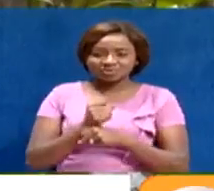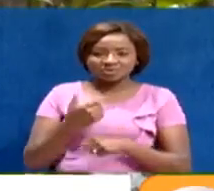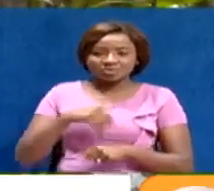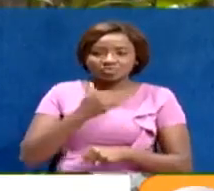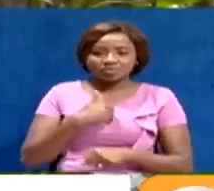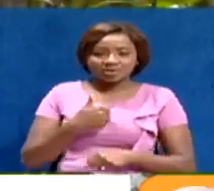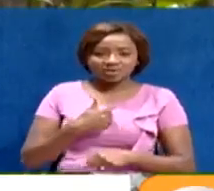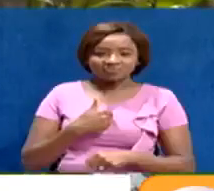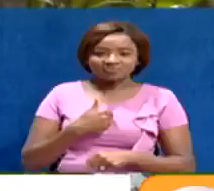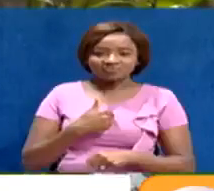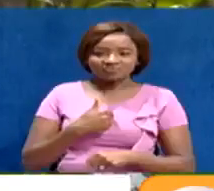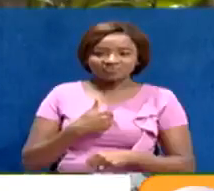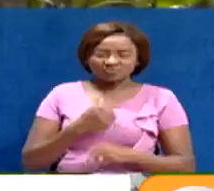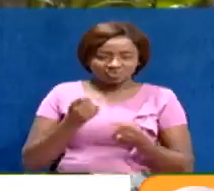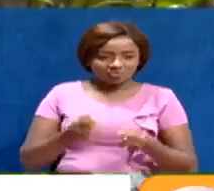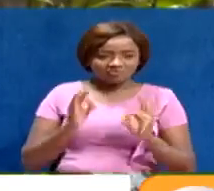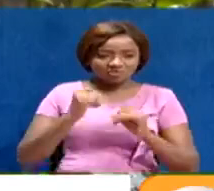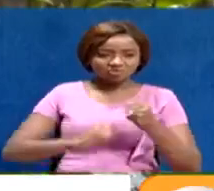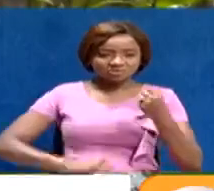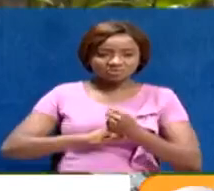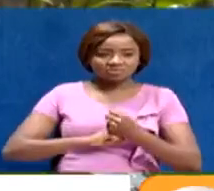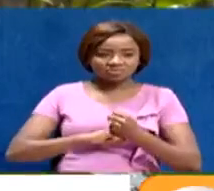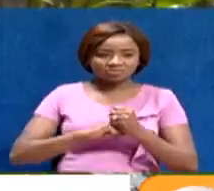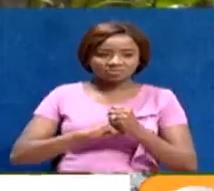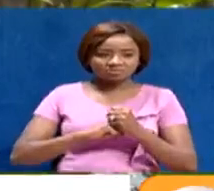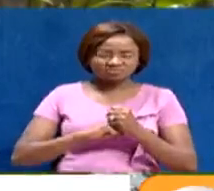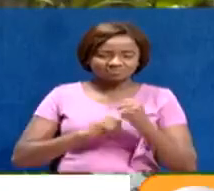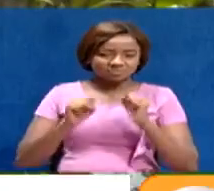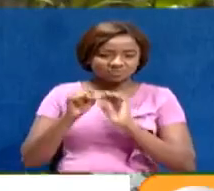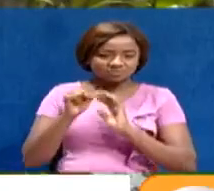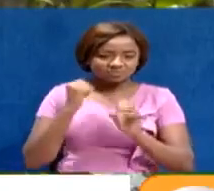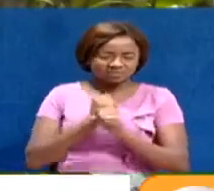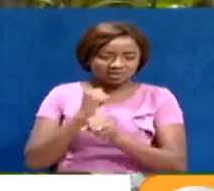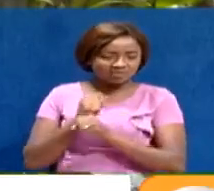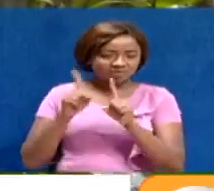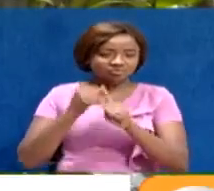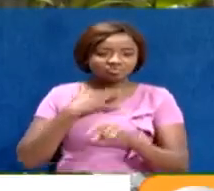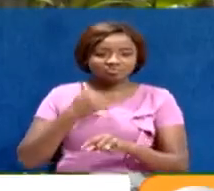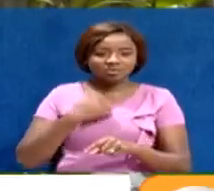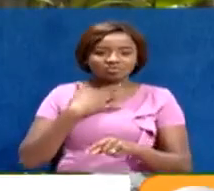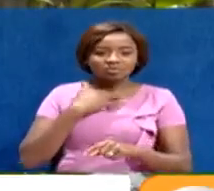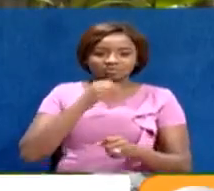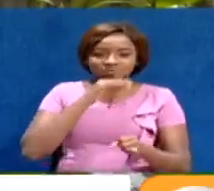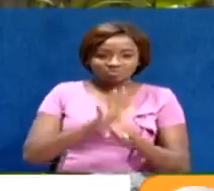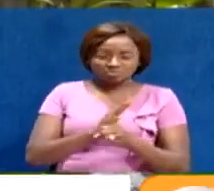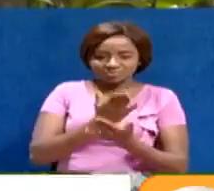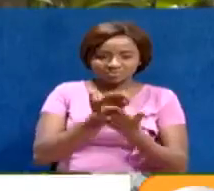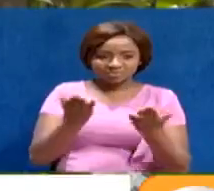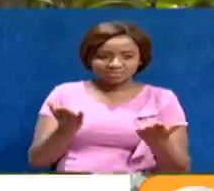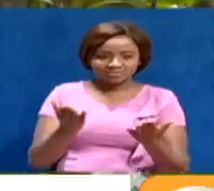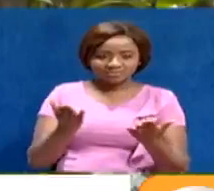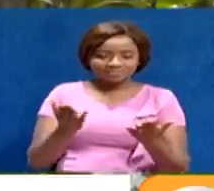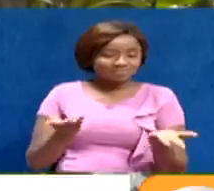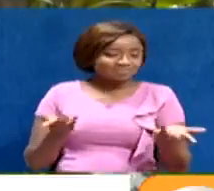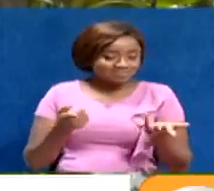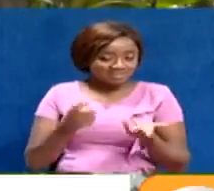female officials, support staff, accompanying these teams. And I want to assure you, Madam Sears, that's a